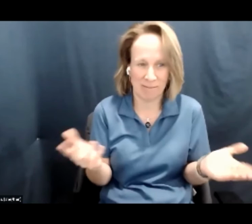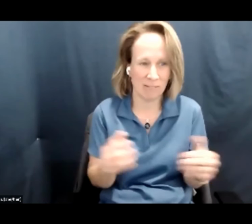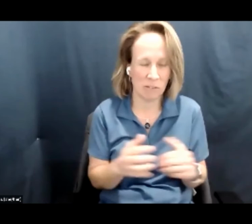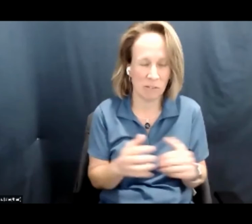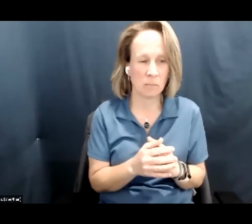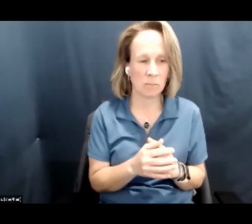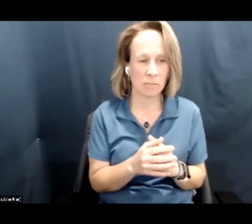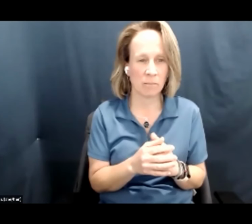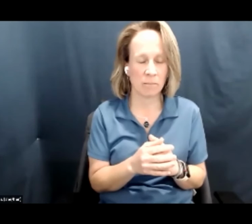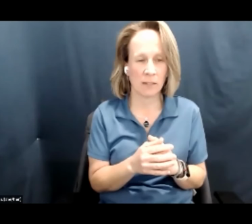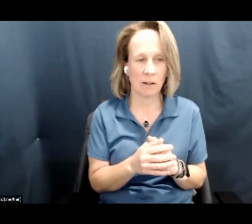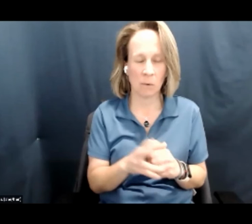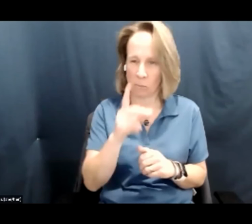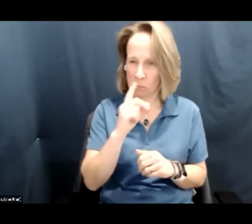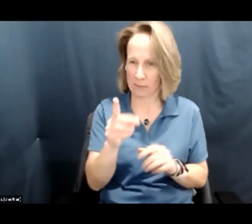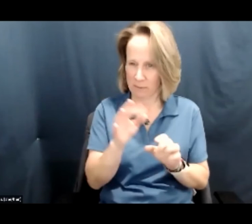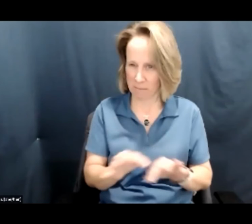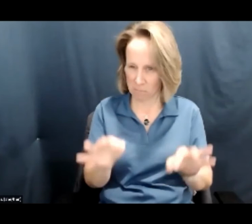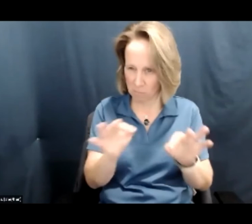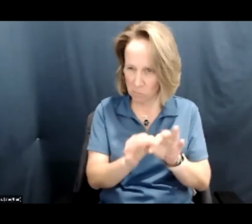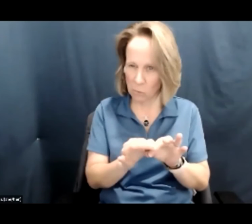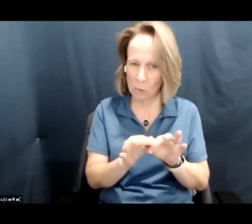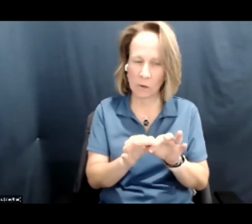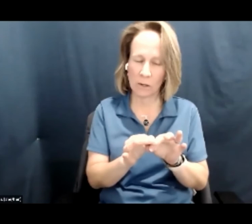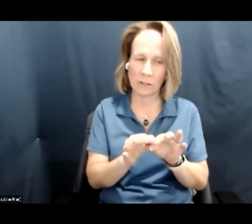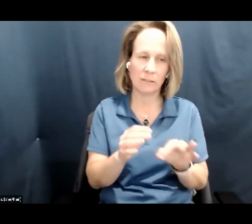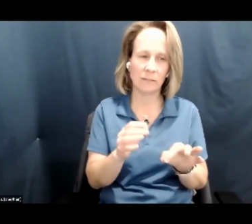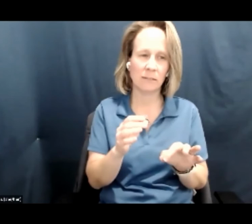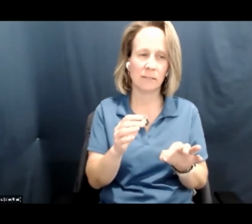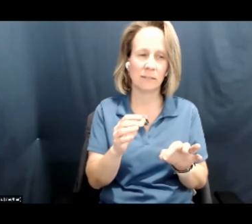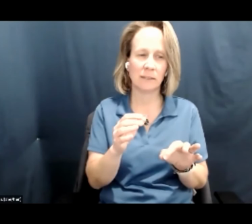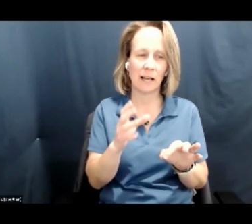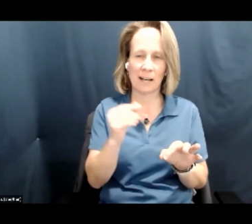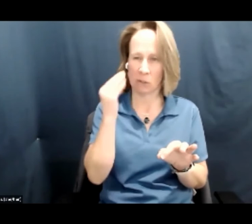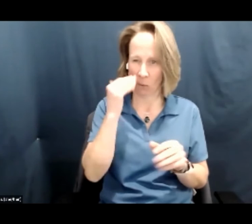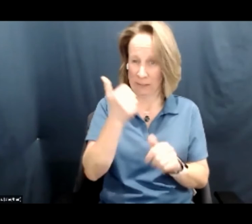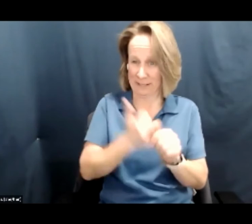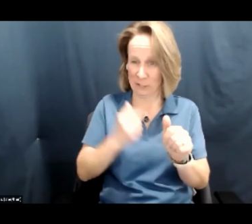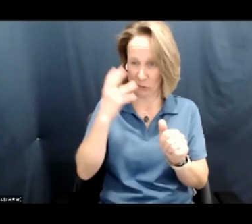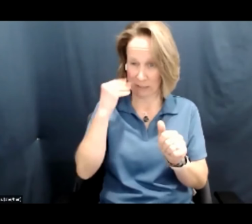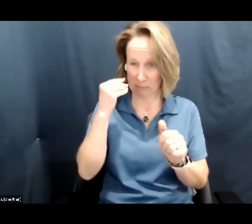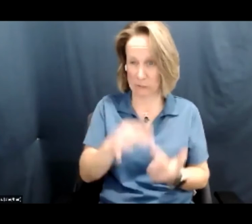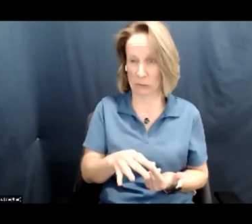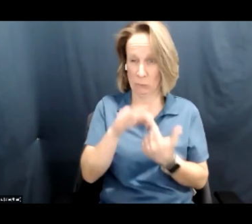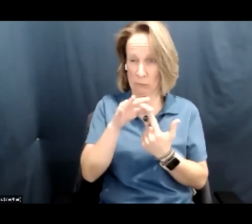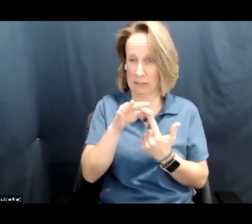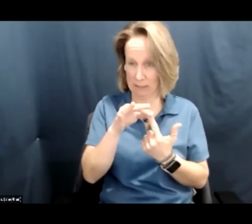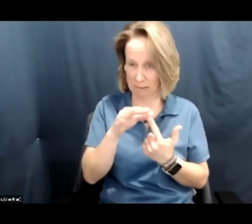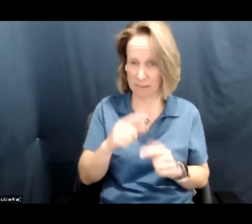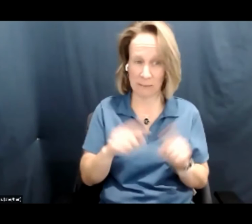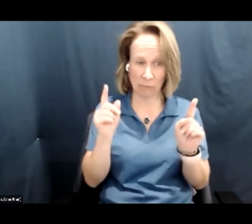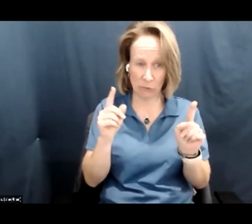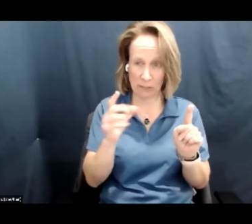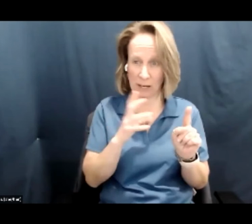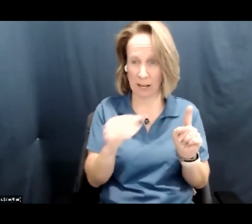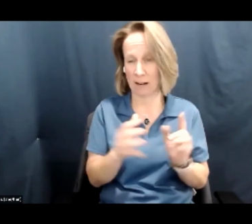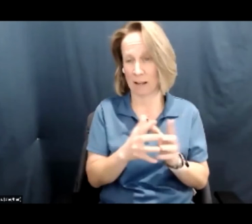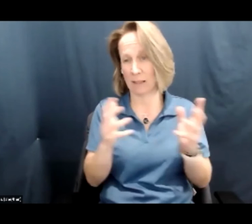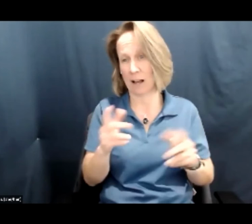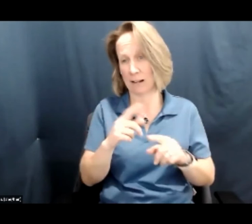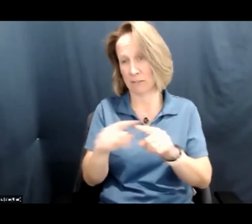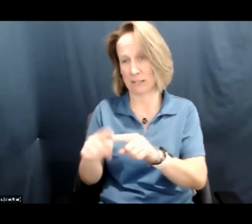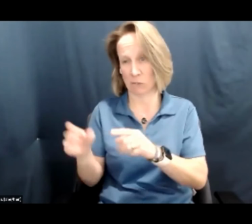it's really important to acknowledge and recognize that everyone's experience is unique and different. And that there's a lot of different ways that people